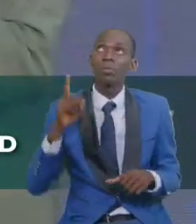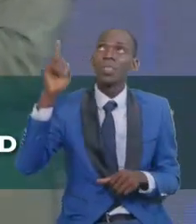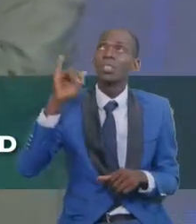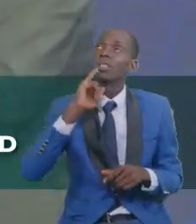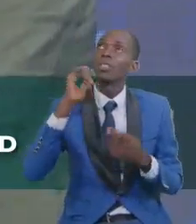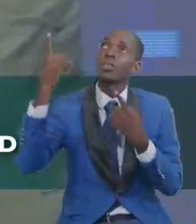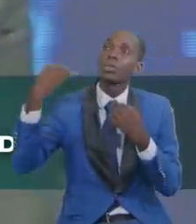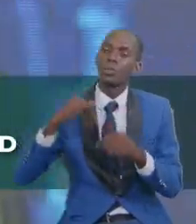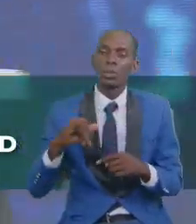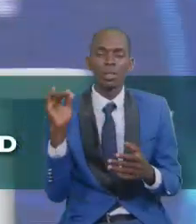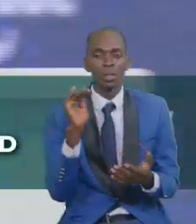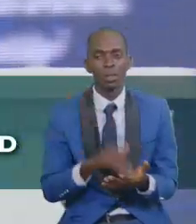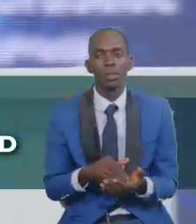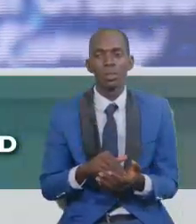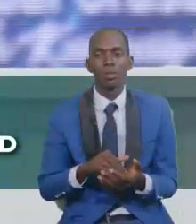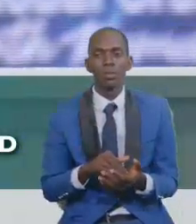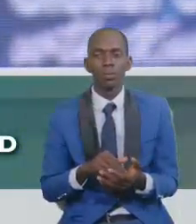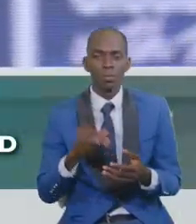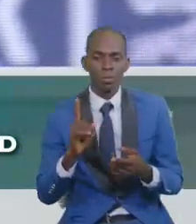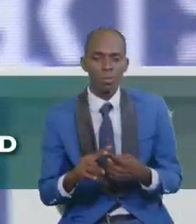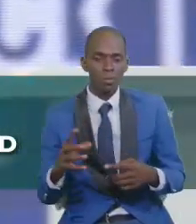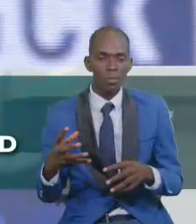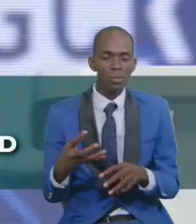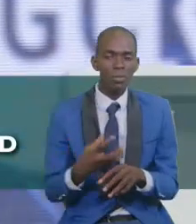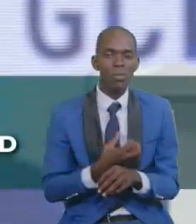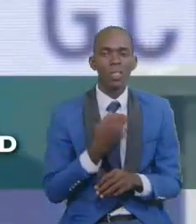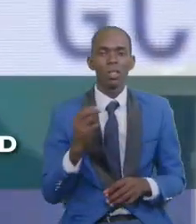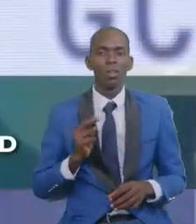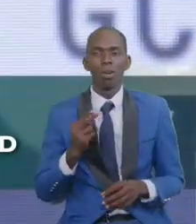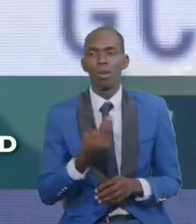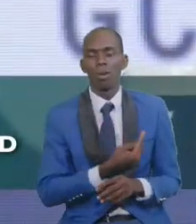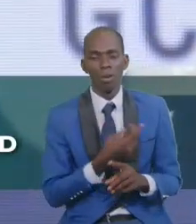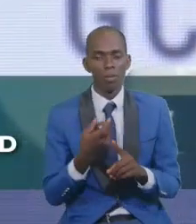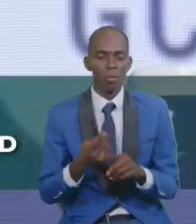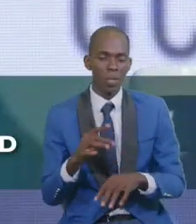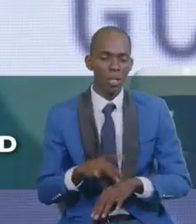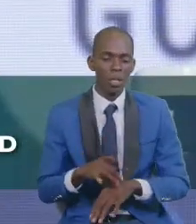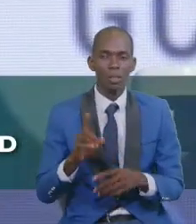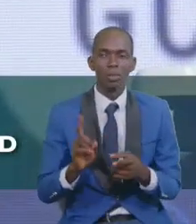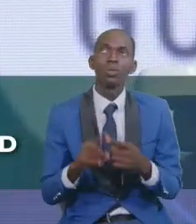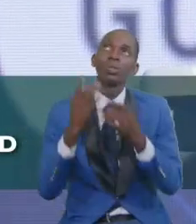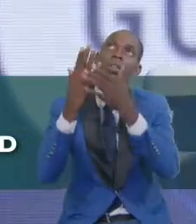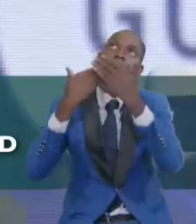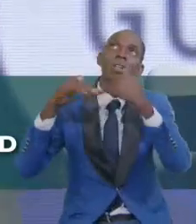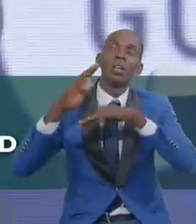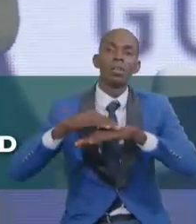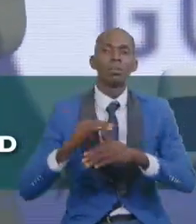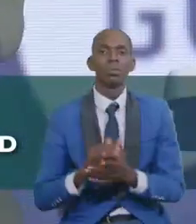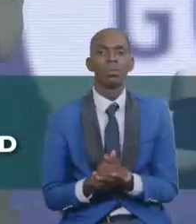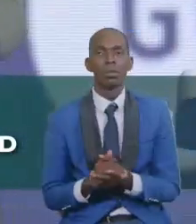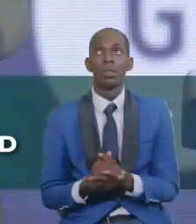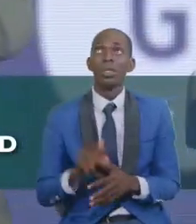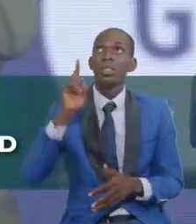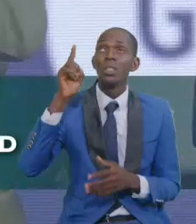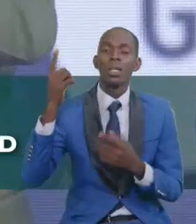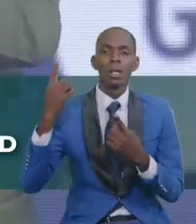again to take us from the earth to heaven. He came